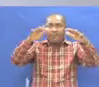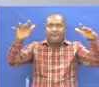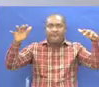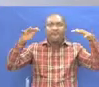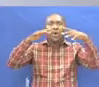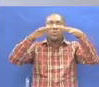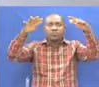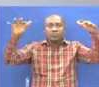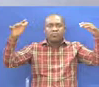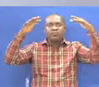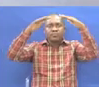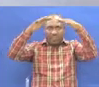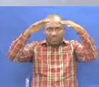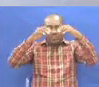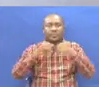volume